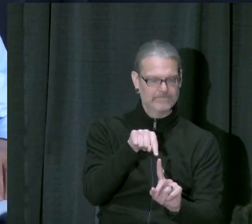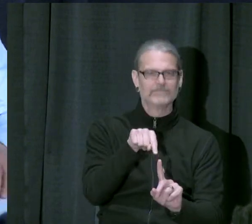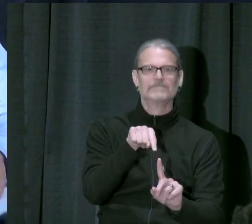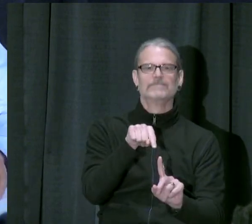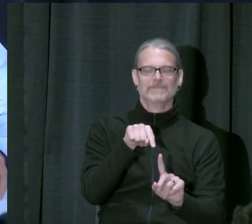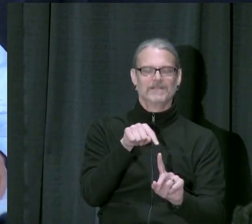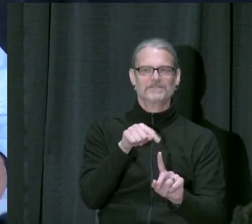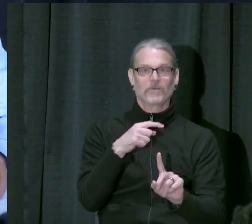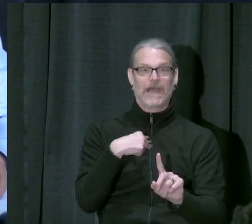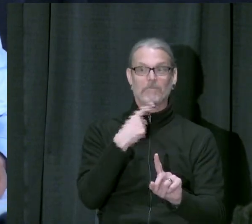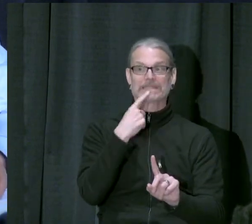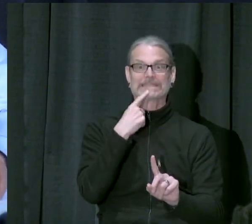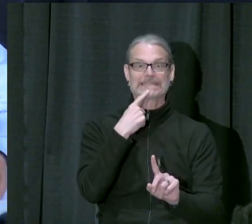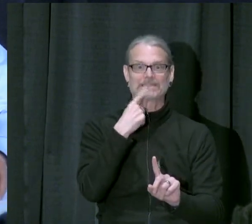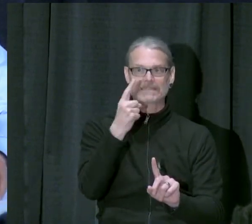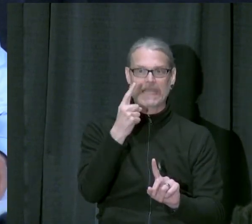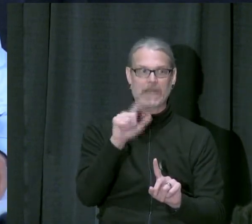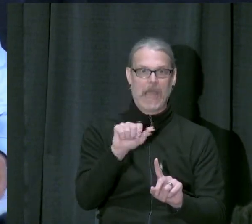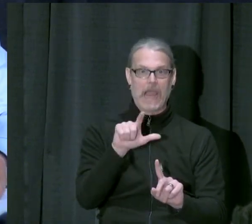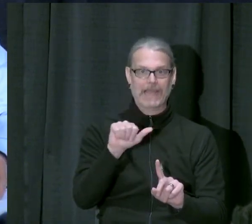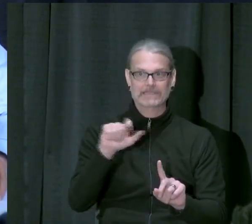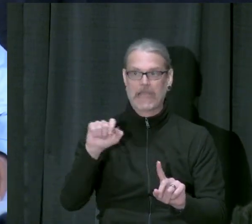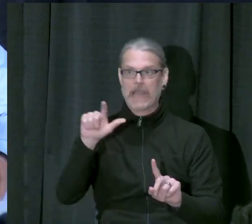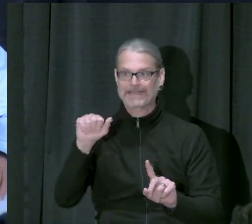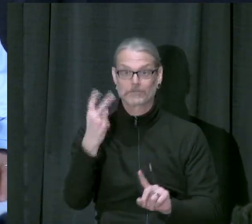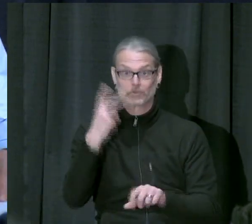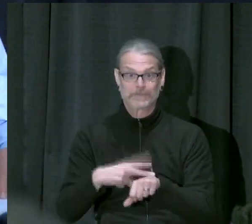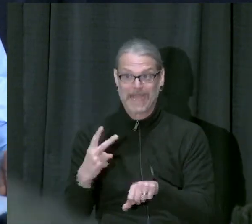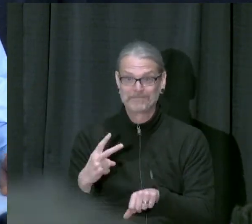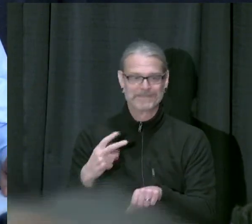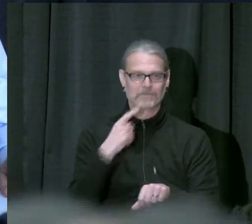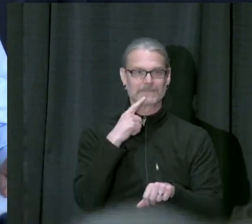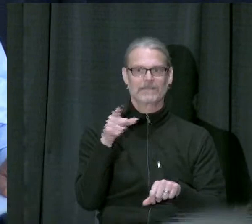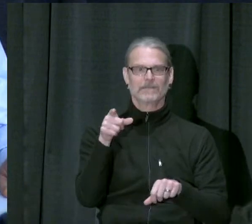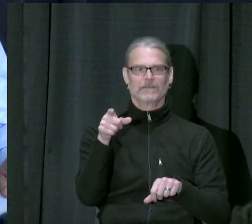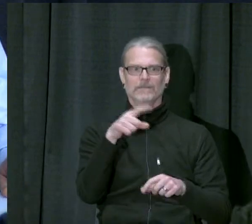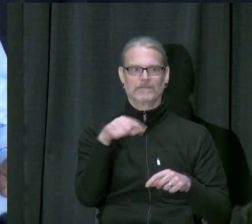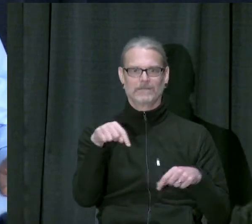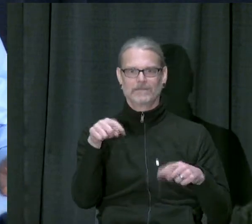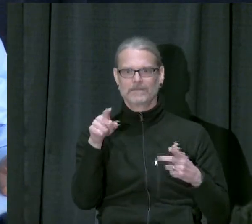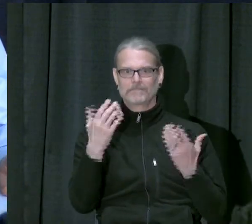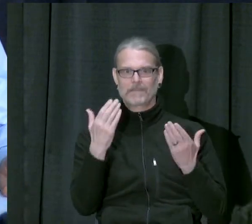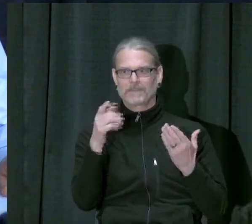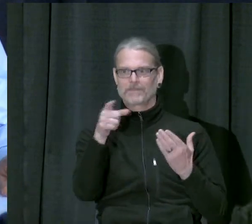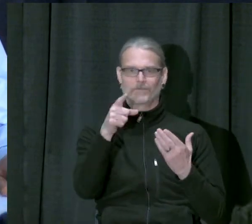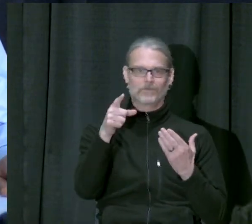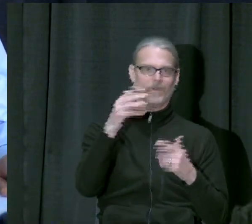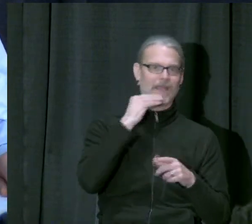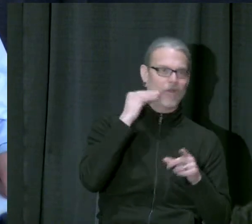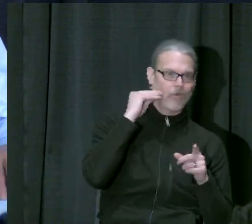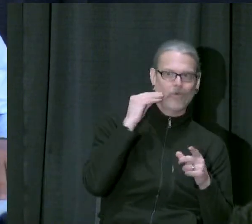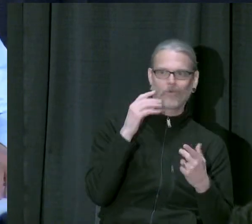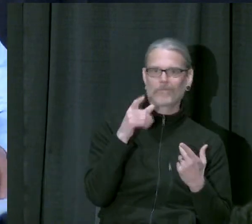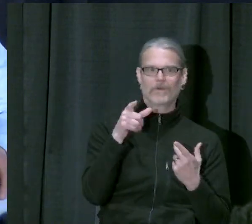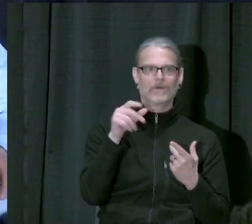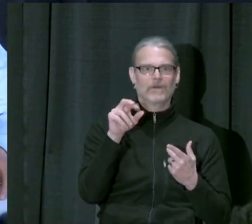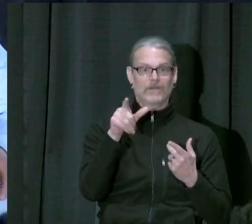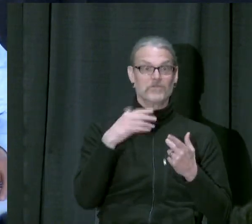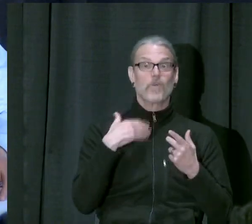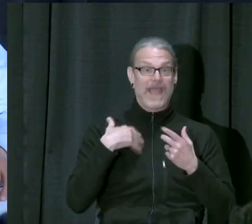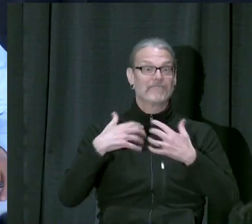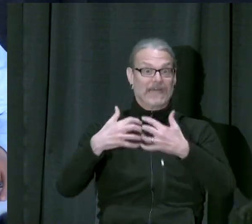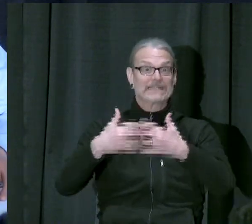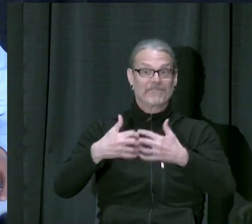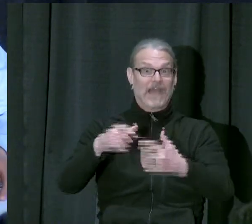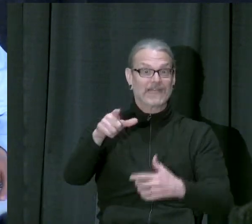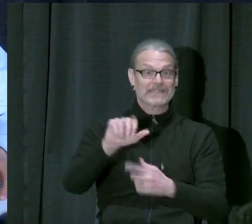that name twice now, I'm going to mention that you're listening to us from somewhere where there is a device that responds